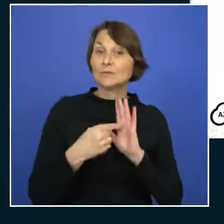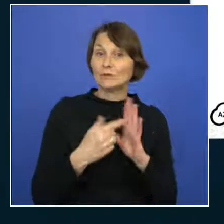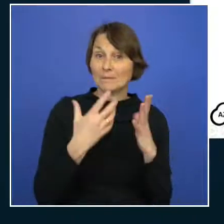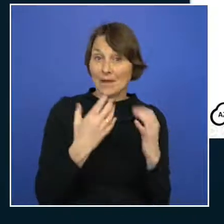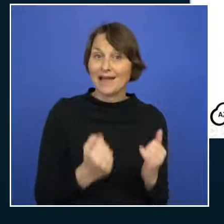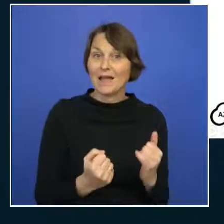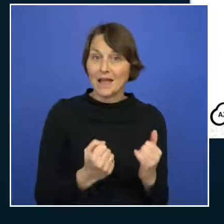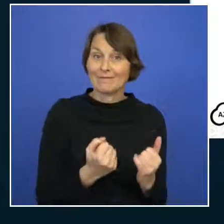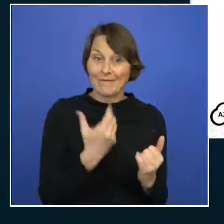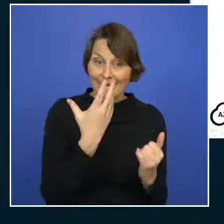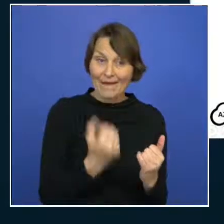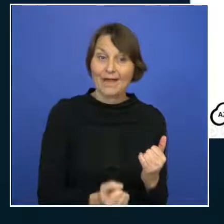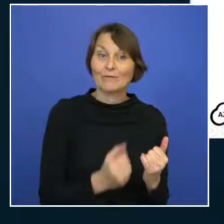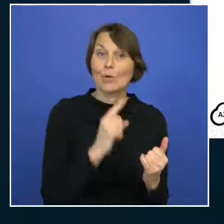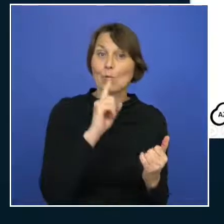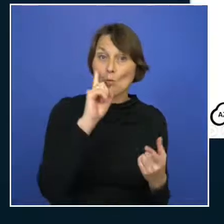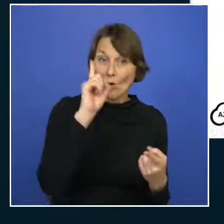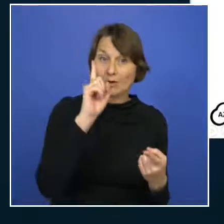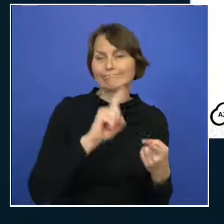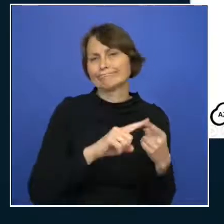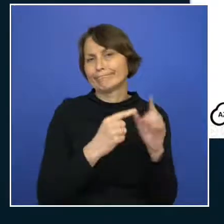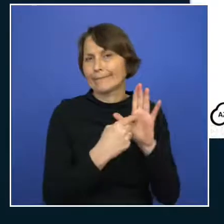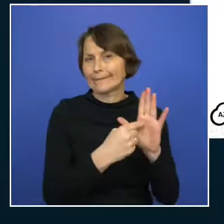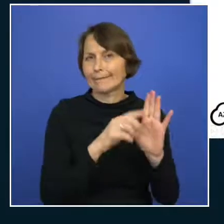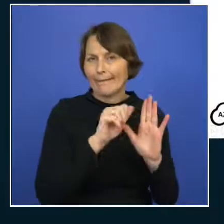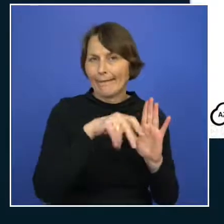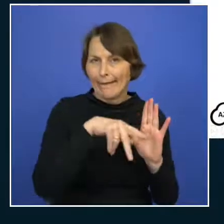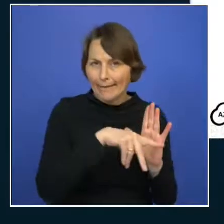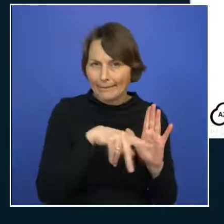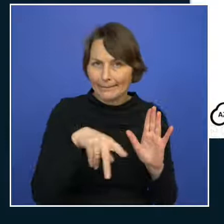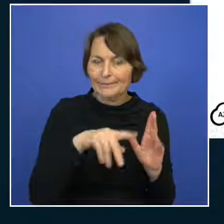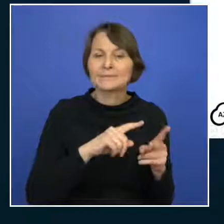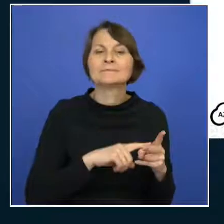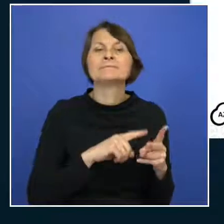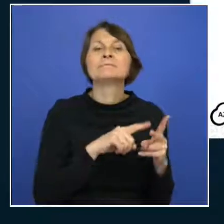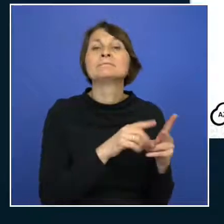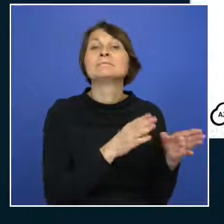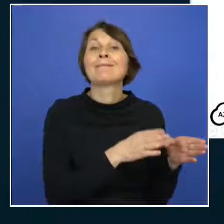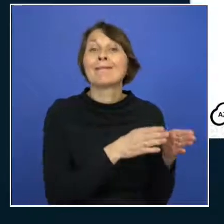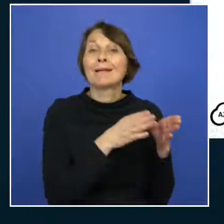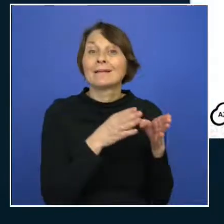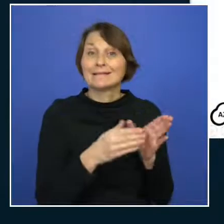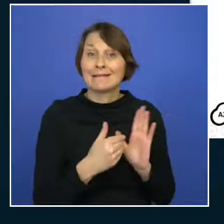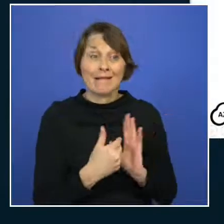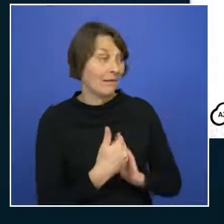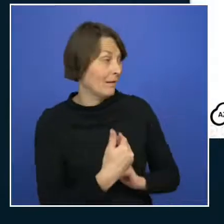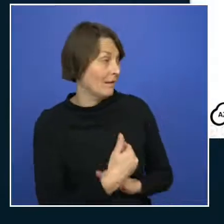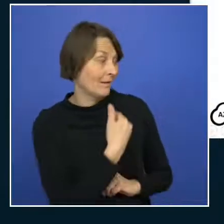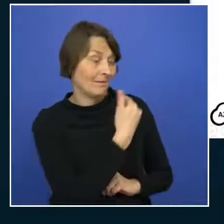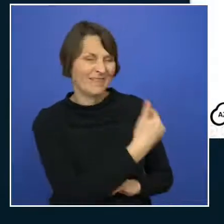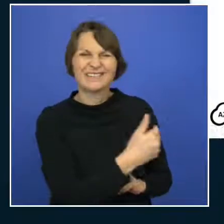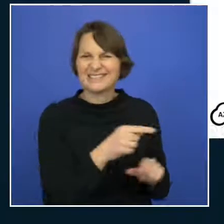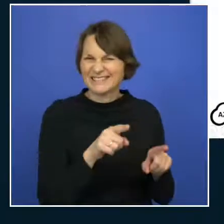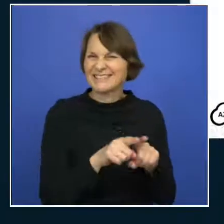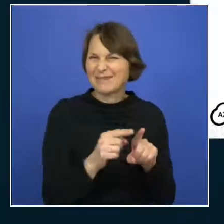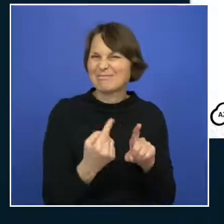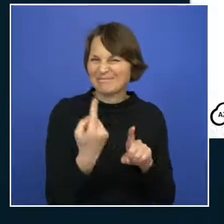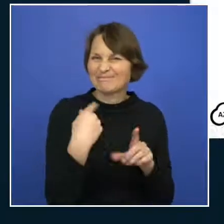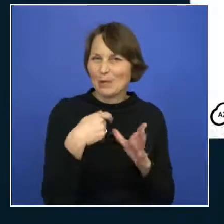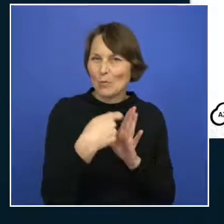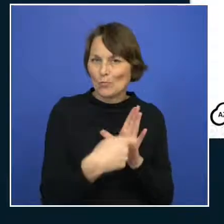apps, and then here we have the same thing that we tried to do in that project to migrate